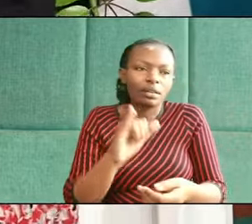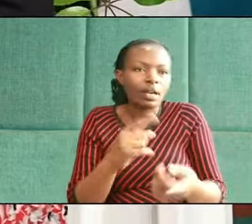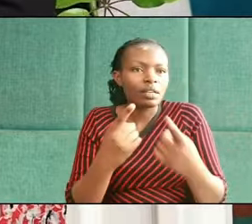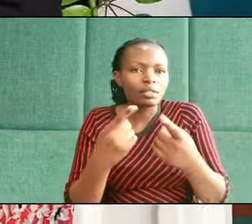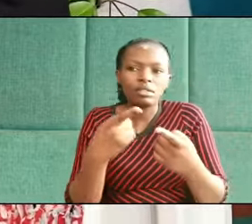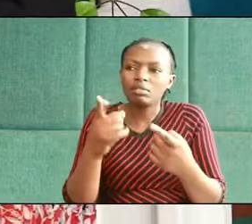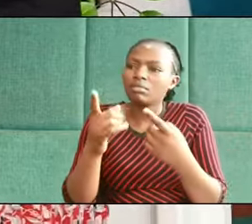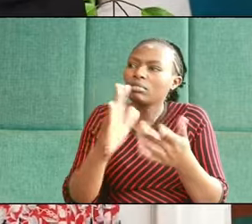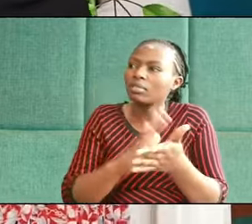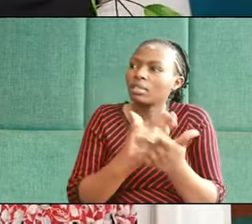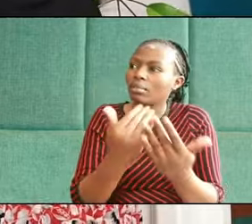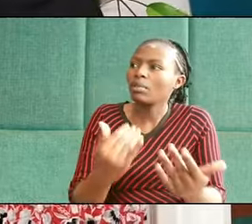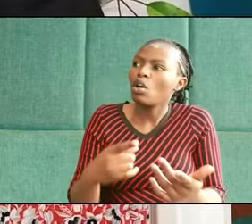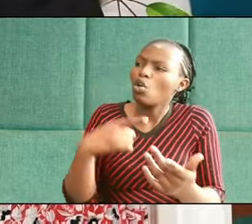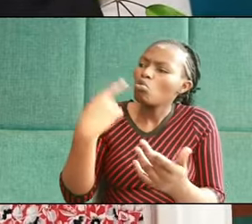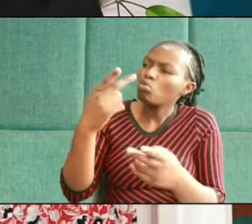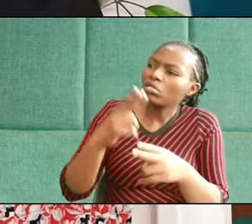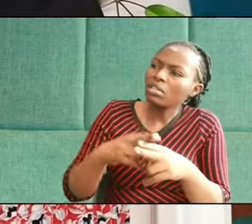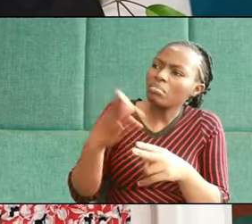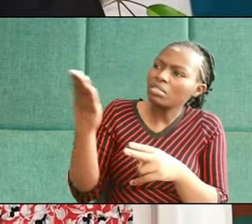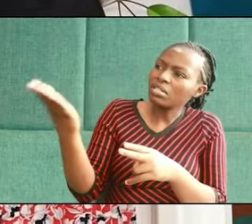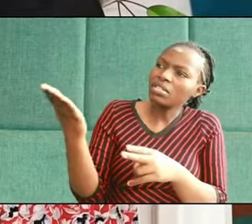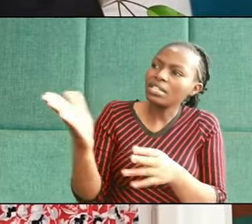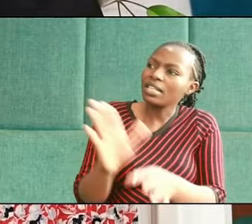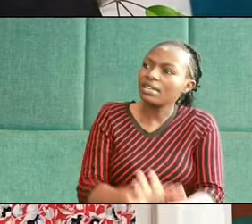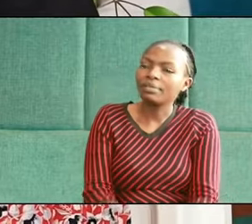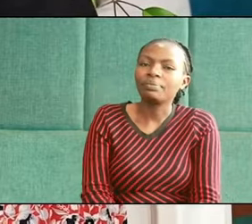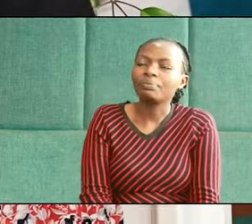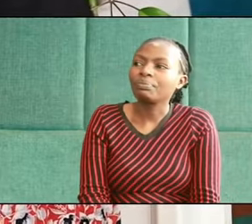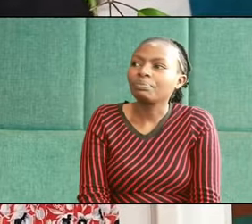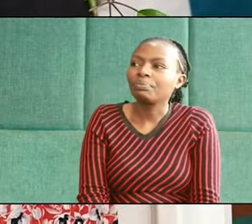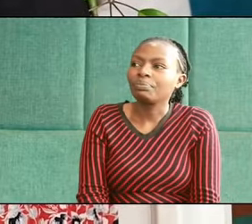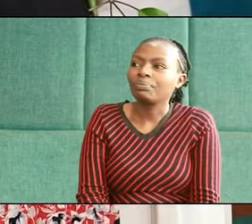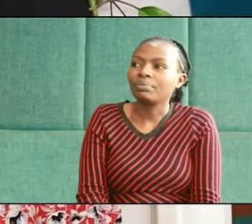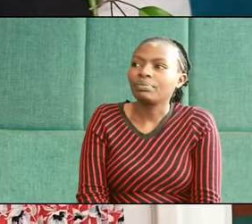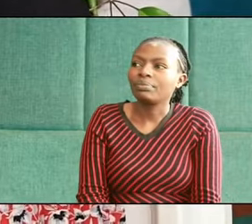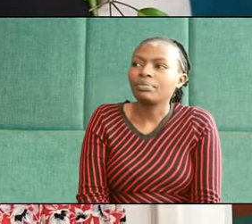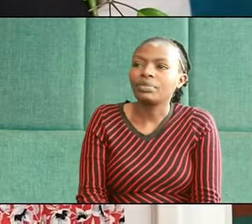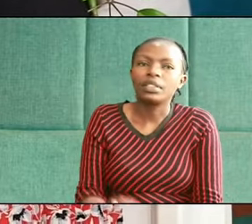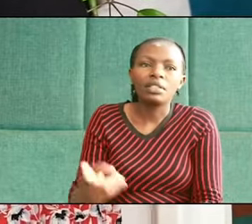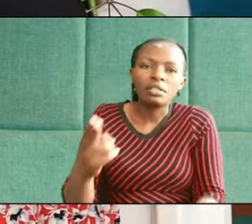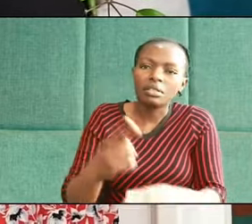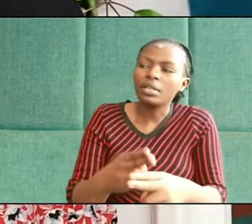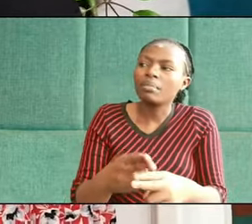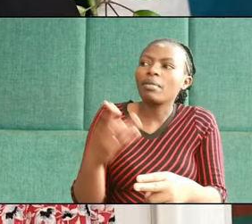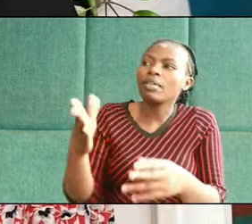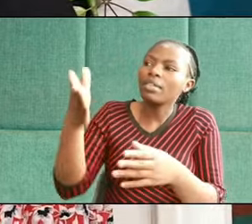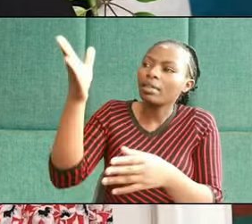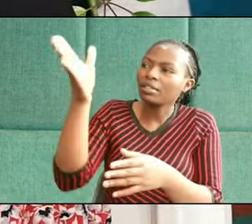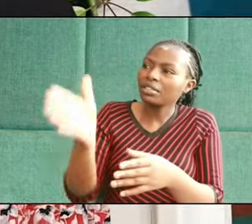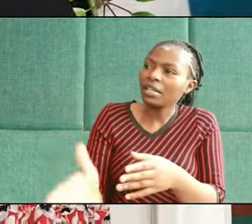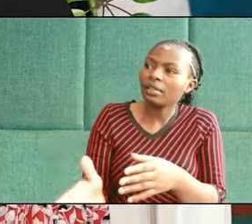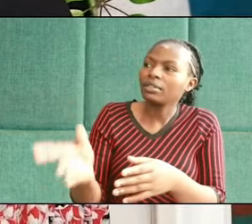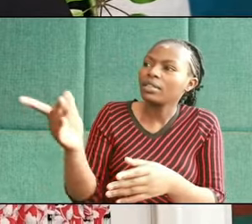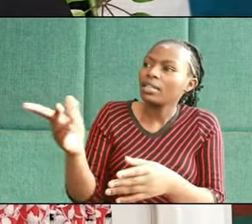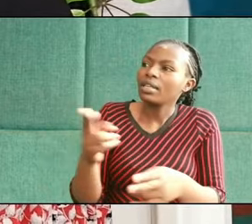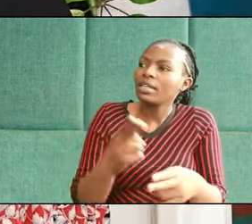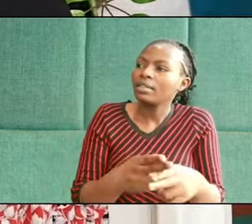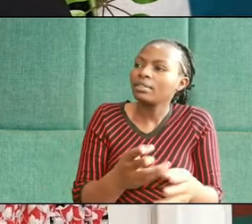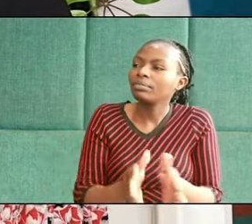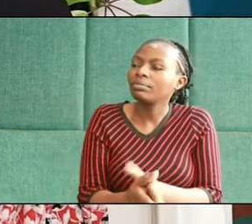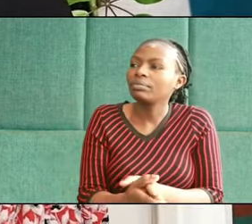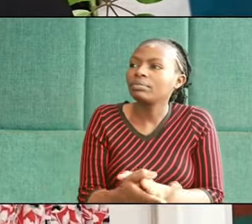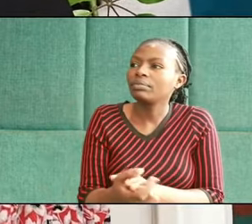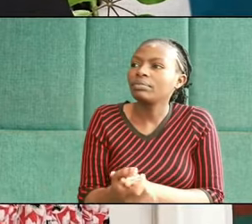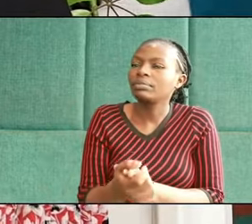there's something I've forgotten. Whose name is here? Josiah. What is it written? Josiah Kongoro. Children, can you